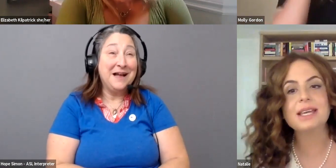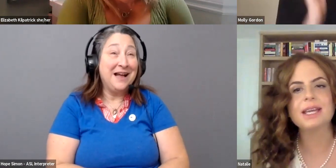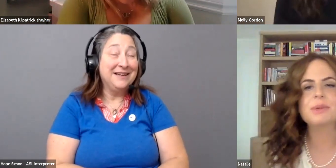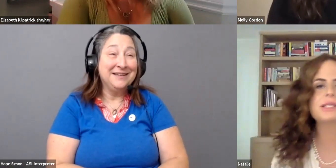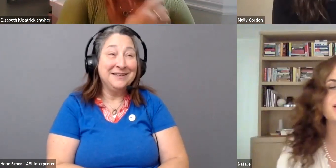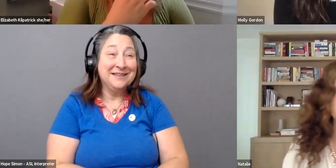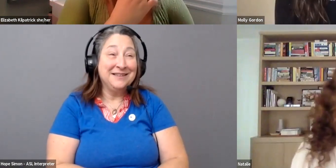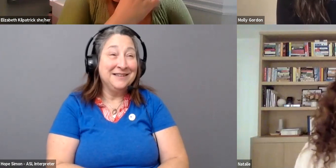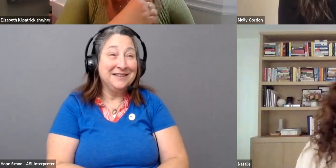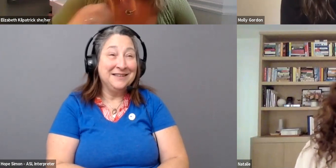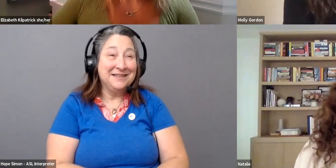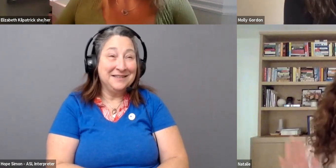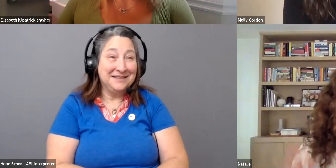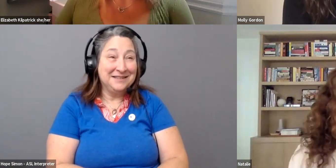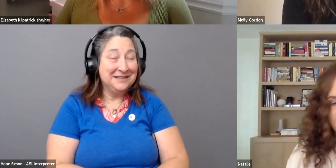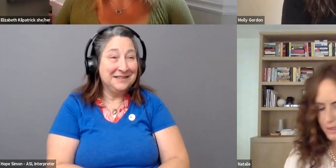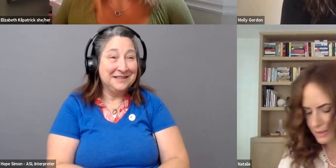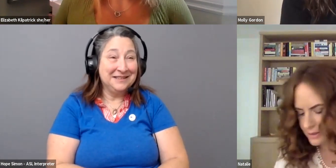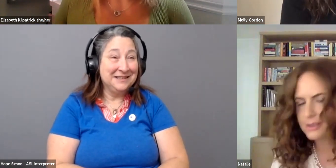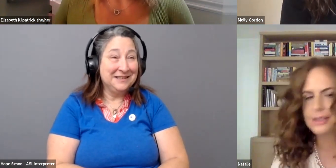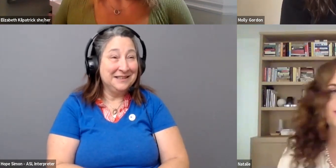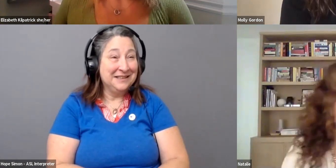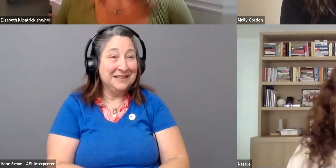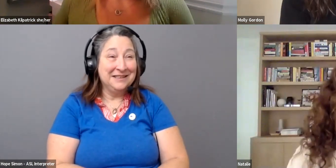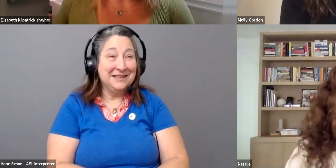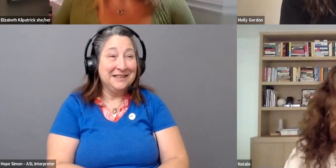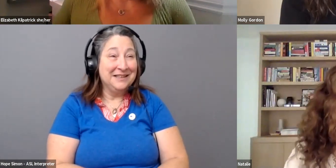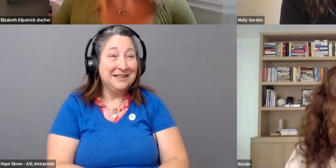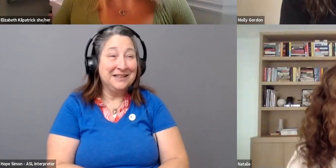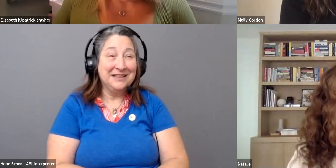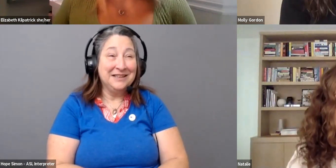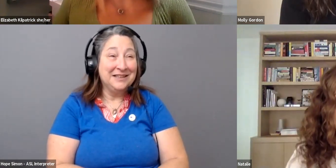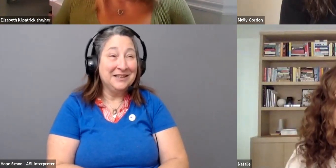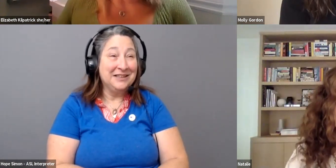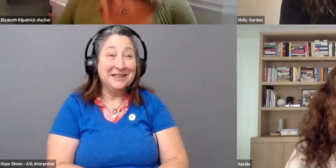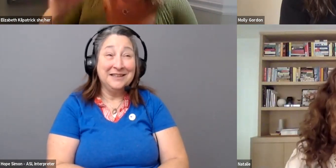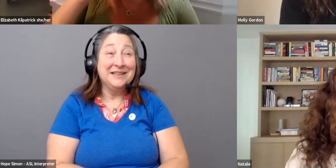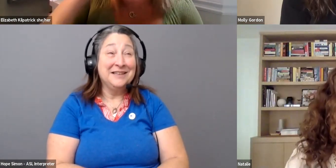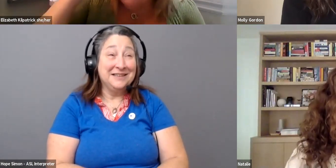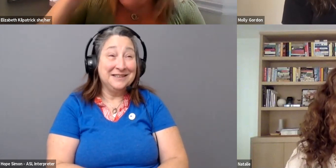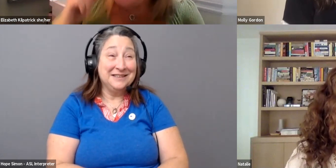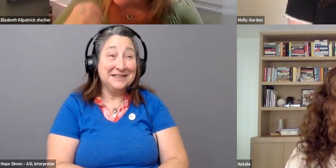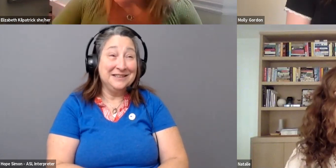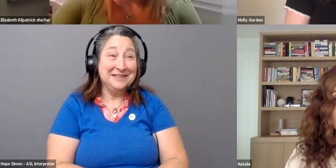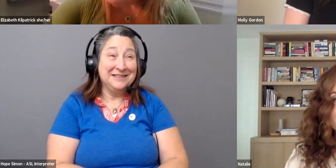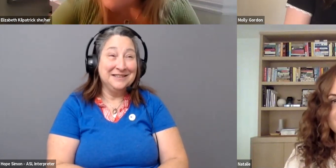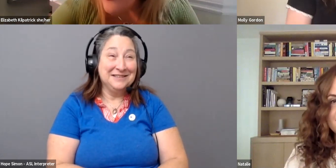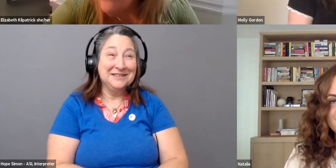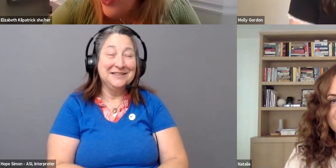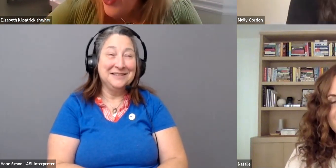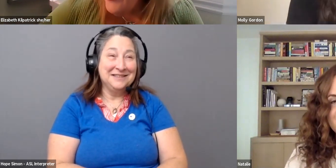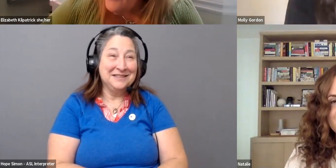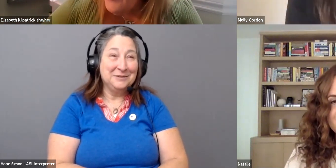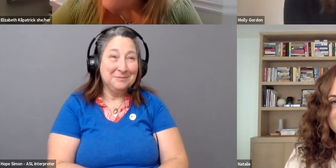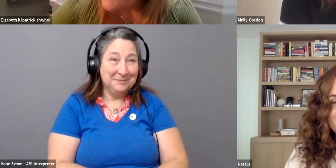Casual, amazing. So it's like I'm an old hat. Yeah, you look incredible for having a baby a few days ago.